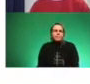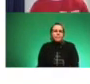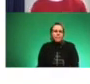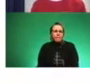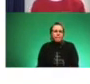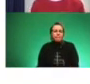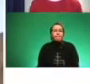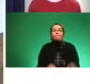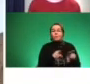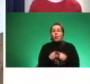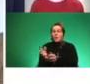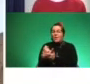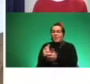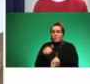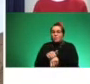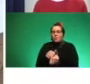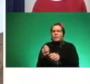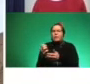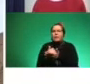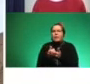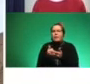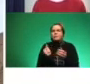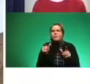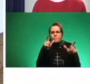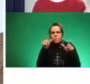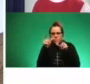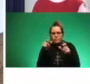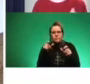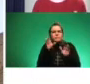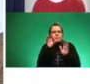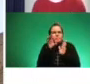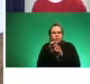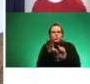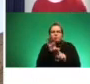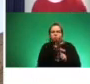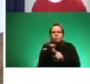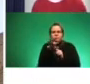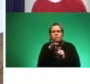As well as collecting rocks, we collect a lot of photographs and images and videos.